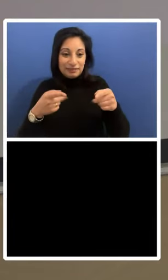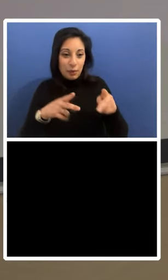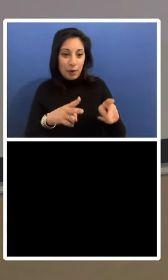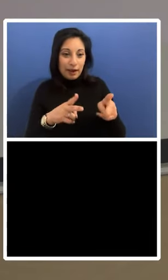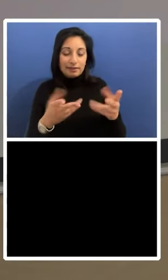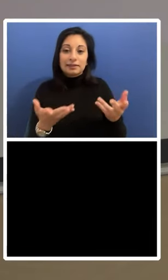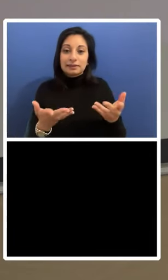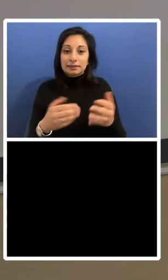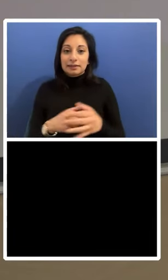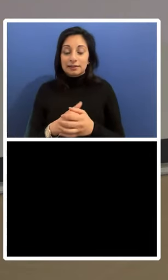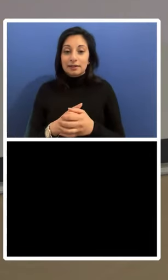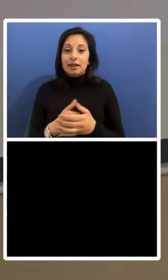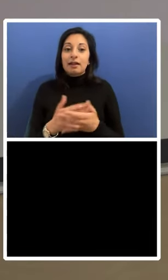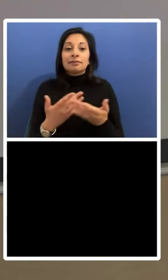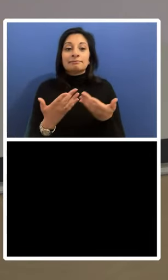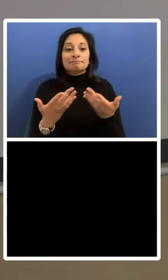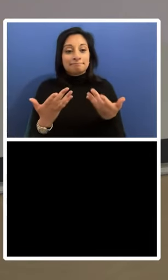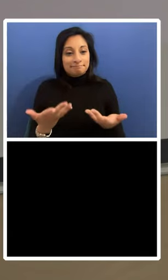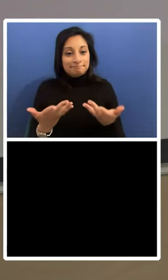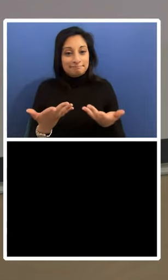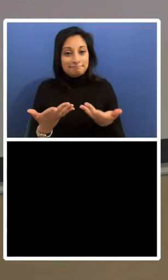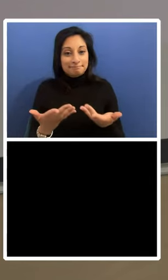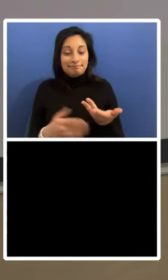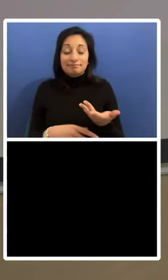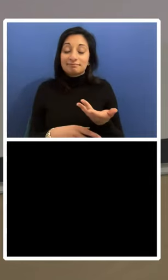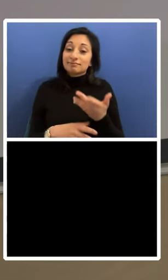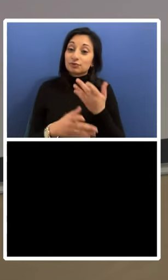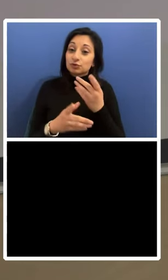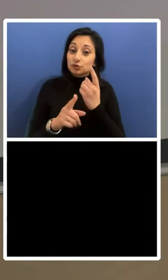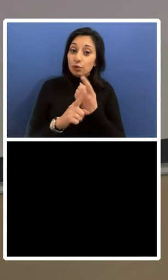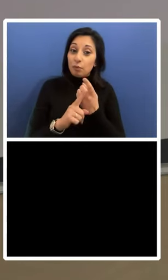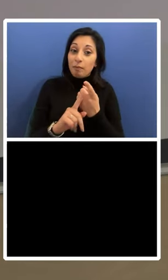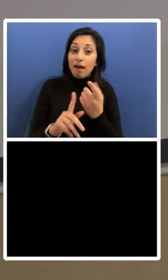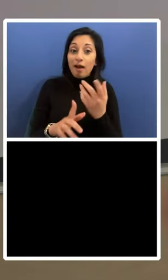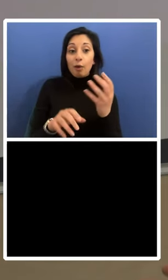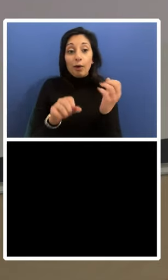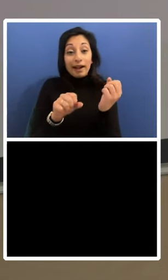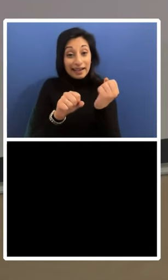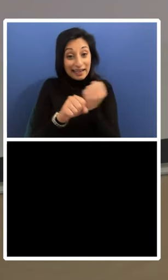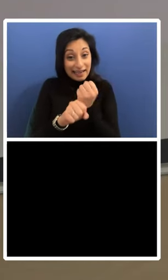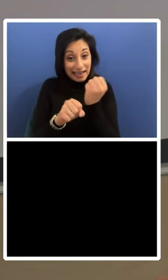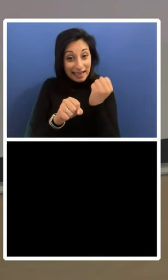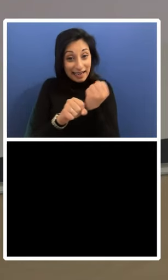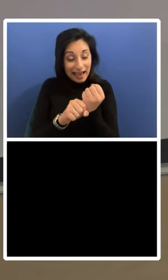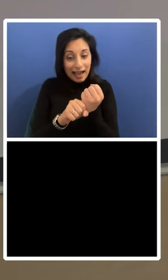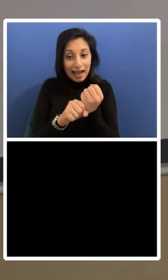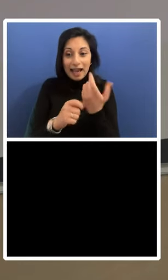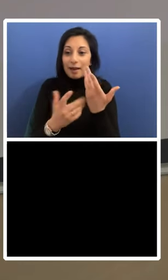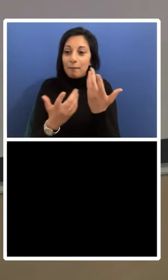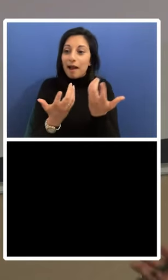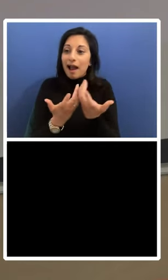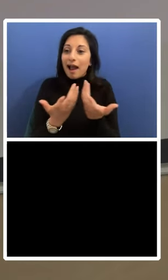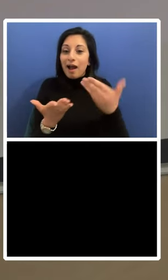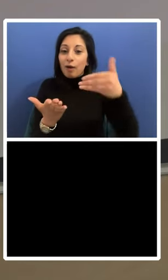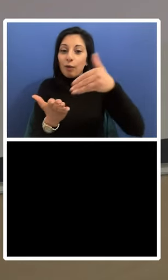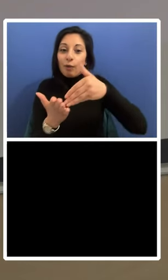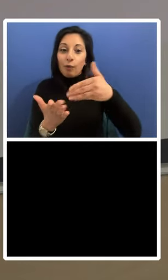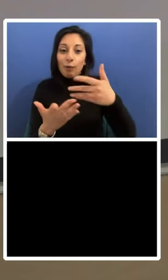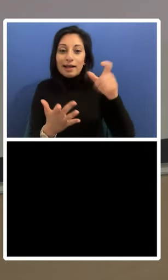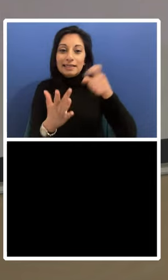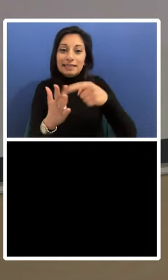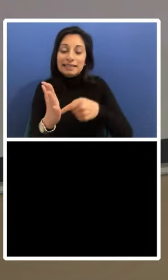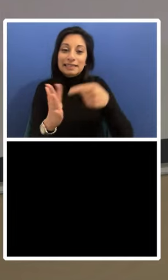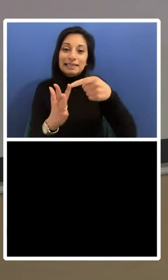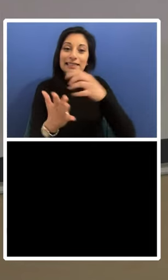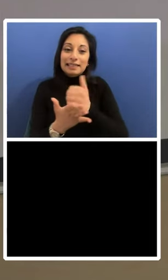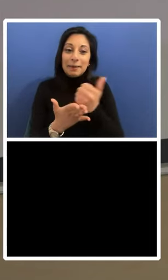Okay, let's talk about the game then. Let's talk a bit about the game. Let's talk about how you eventually got to work at Citibank, right? Because the internship really wasn't working for you.